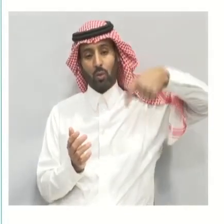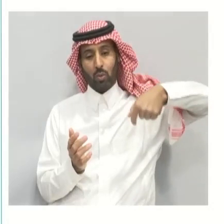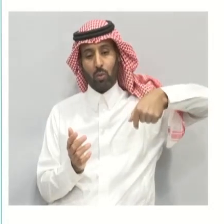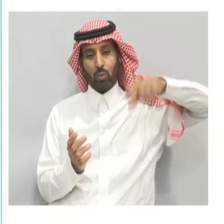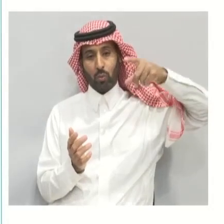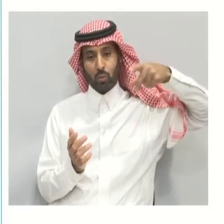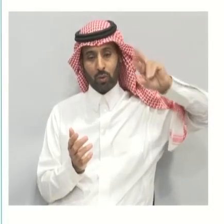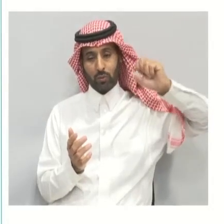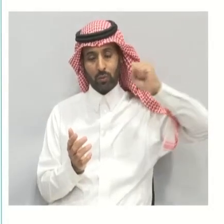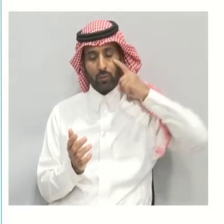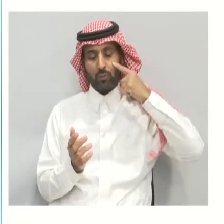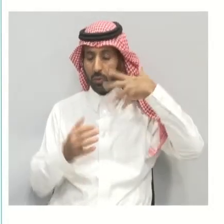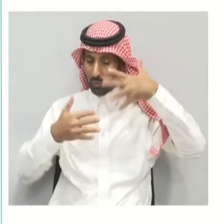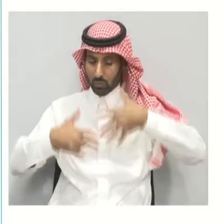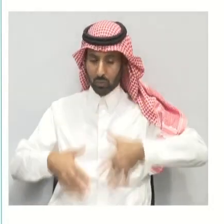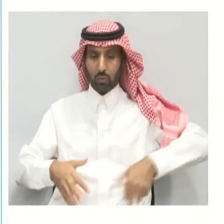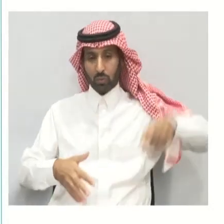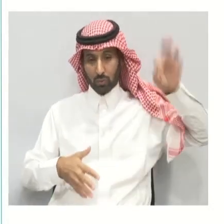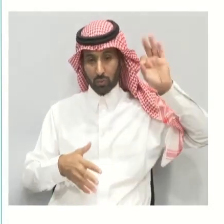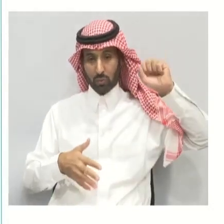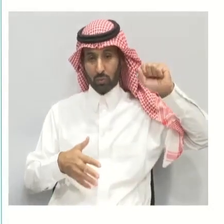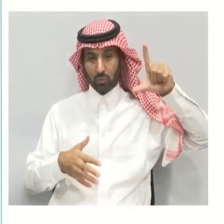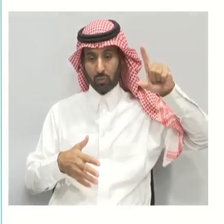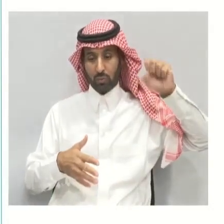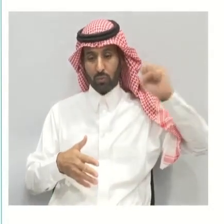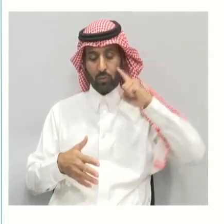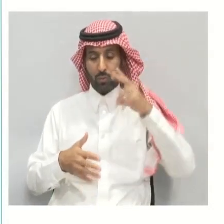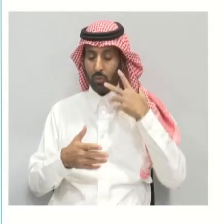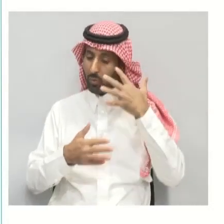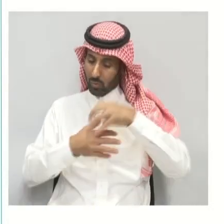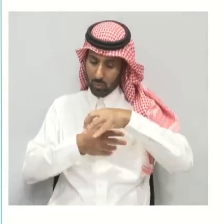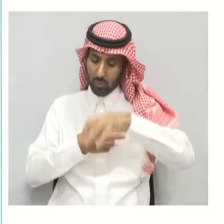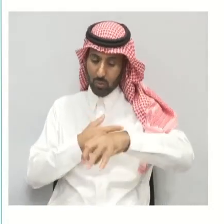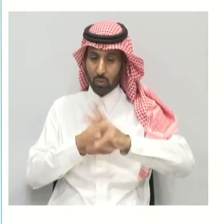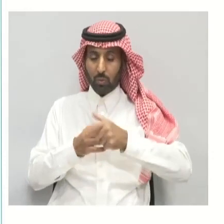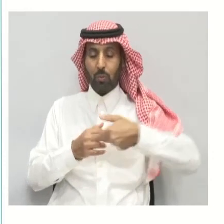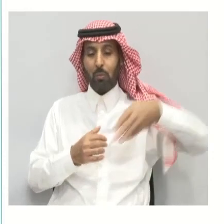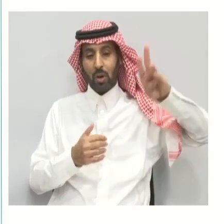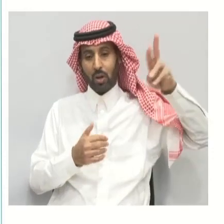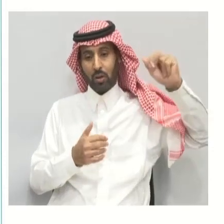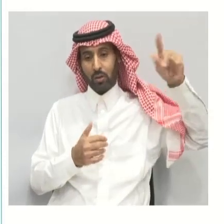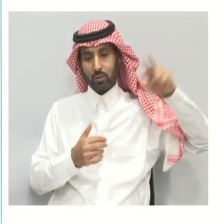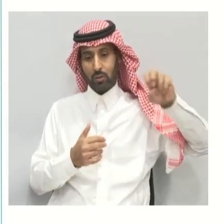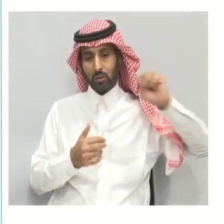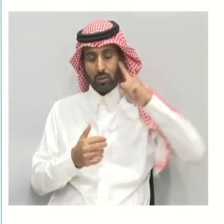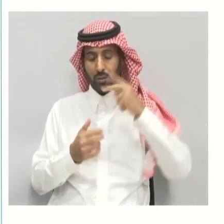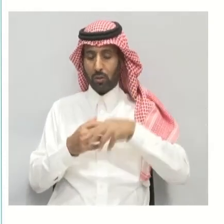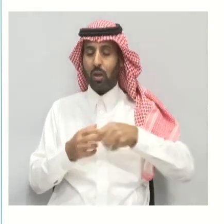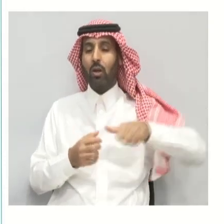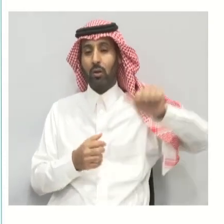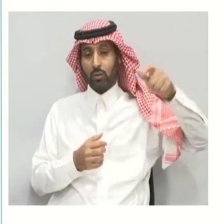Falls. The Iguazu Falls are on the border of Brazil and